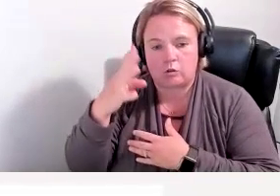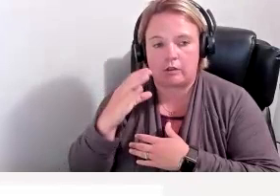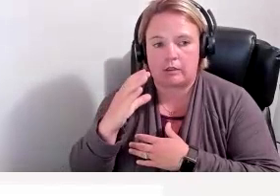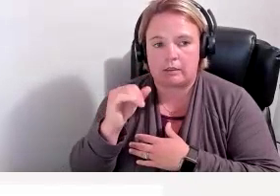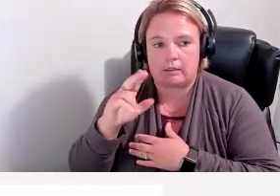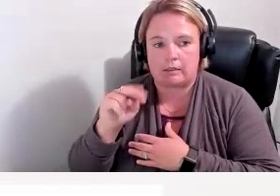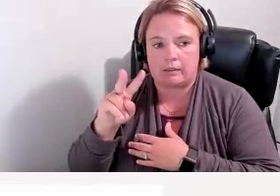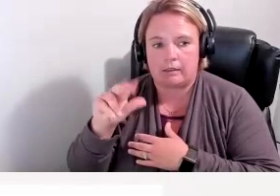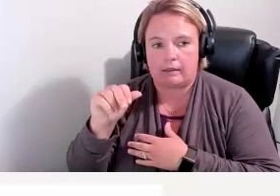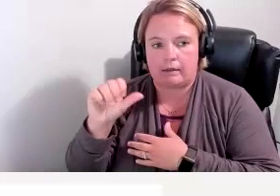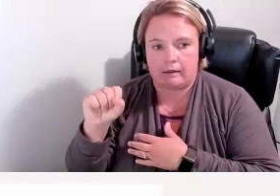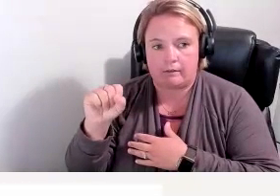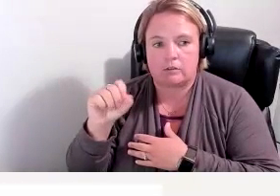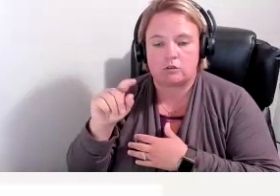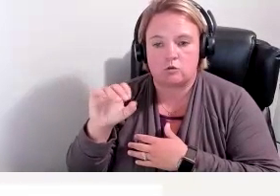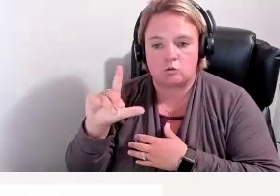your courses.